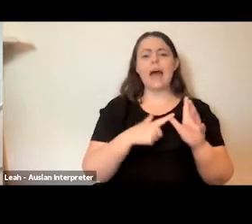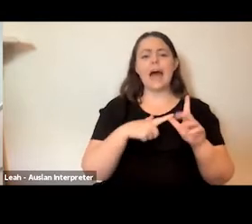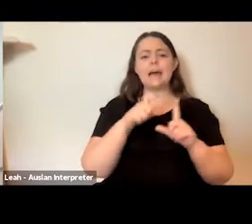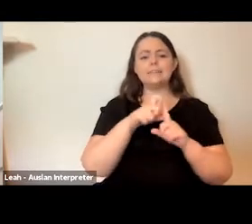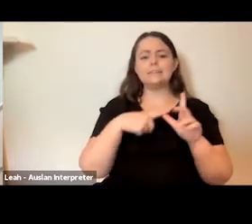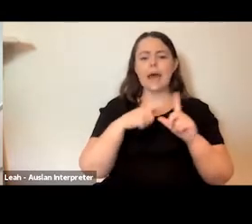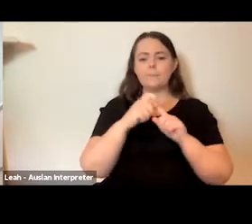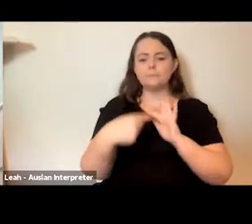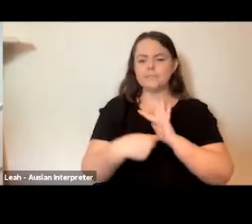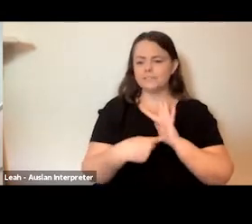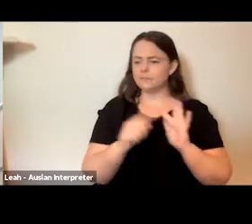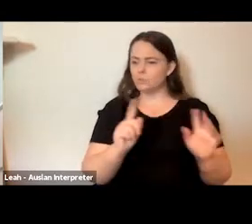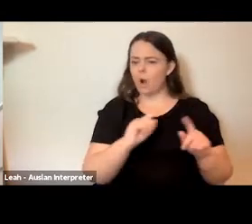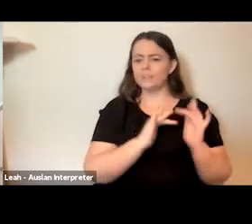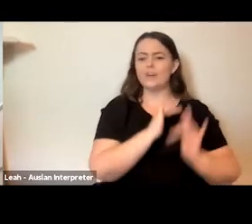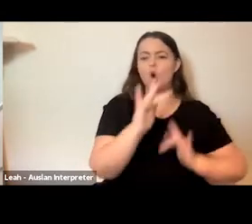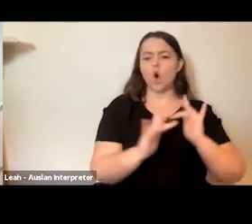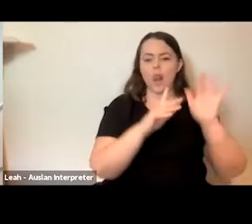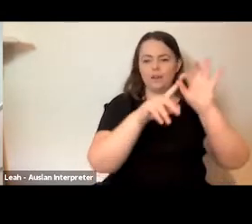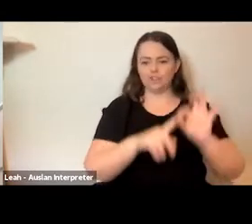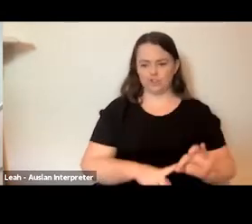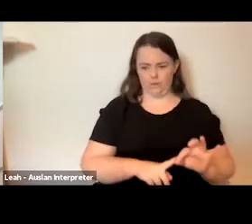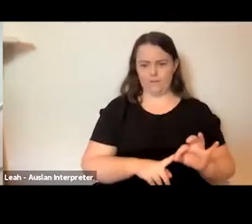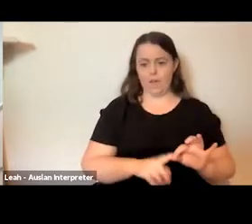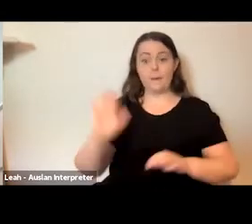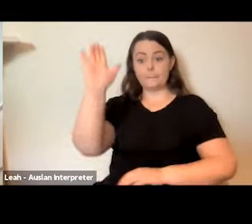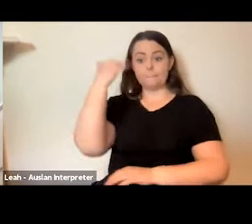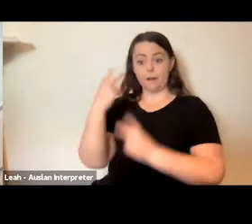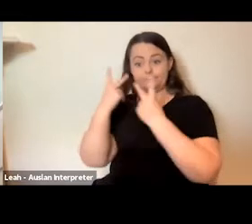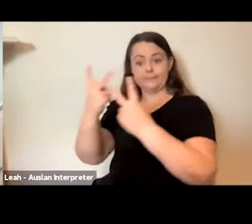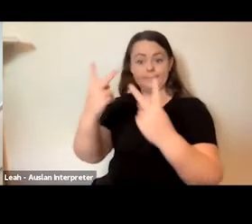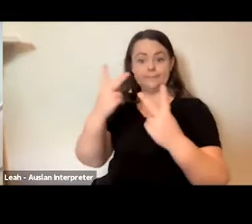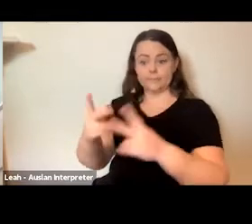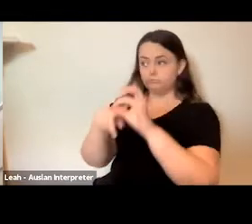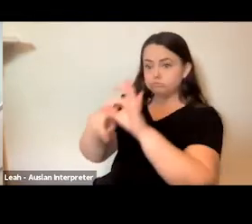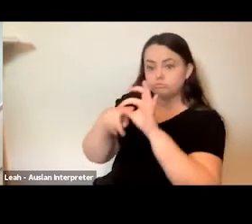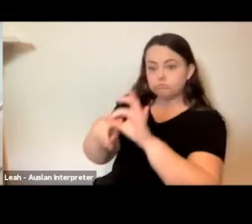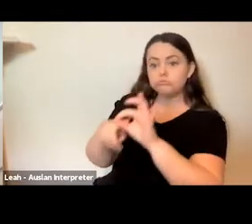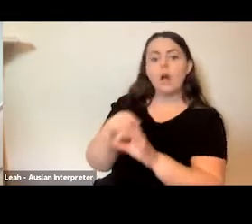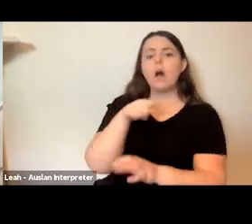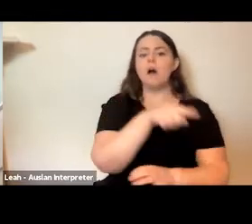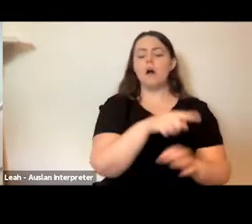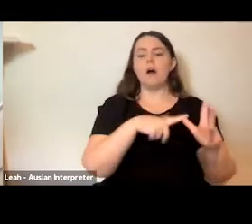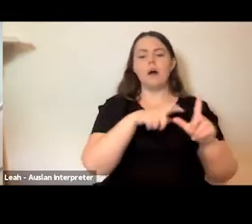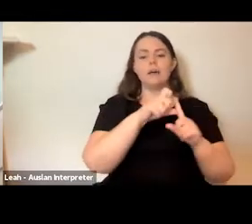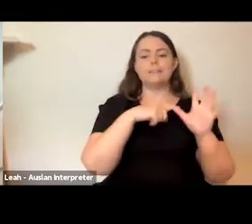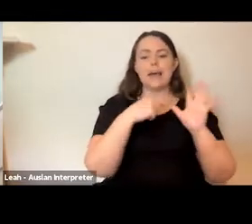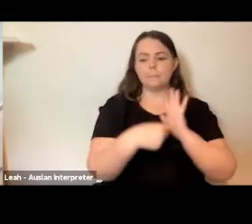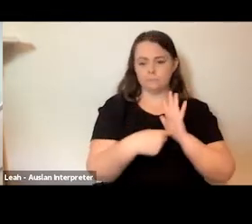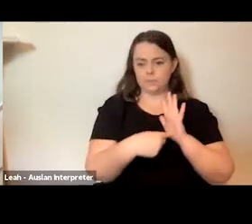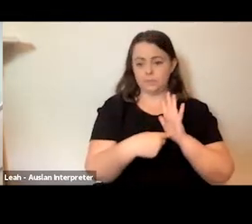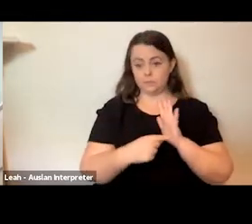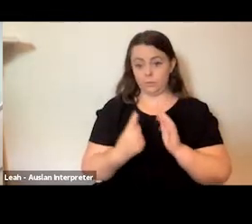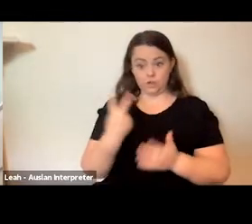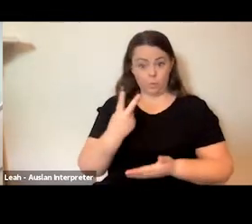up in response to the COVID-19 pandemic, where we followed people up over a 12-month period. And the Wave